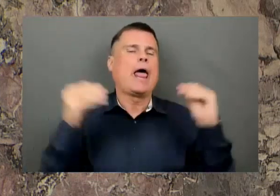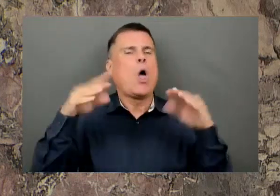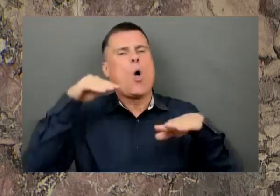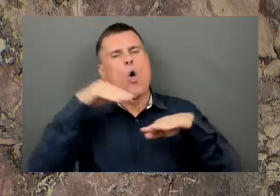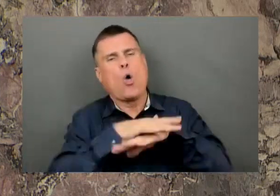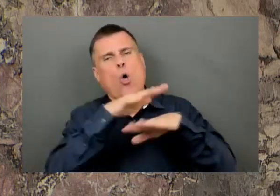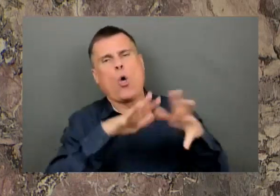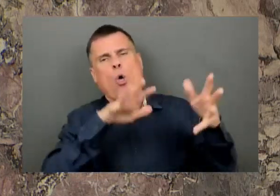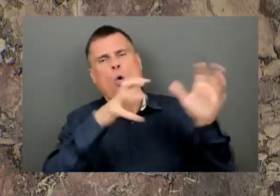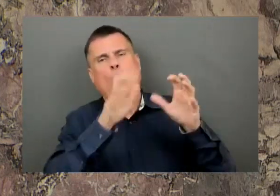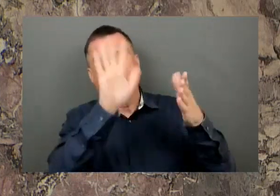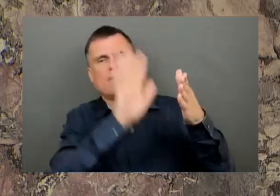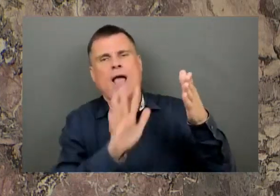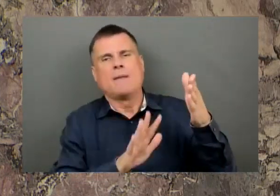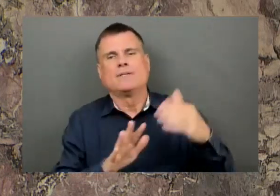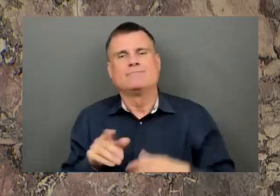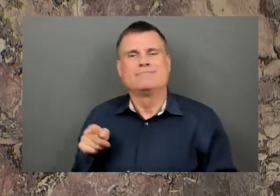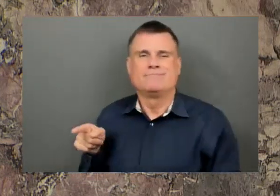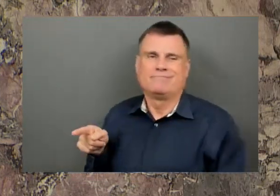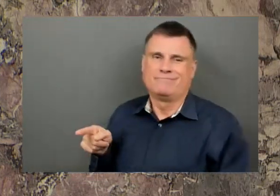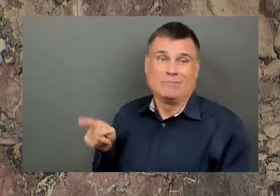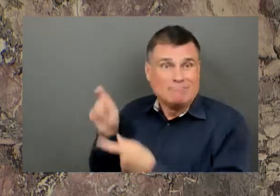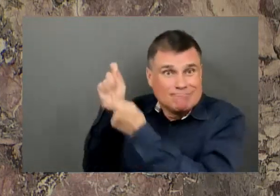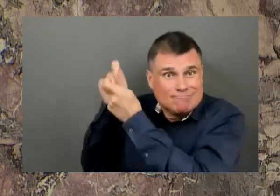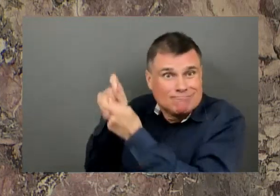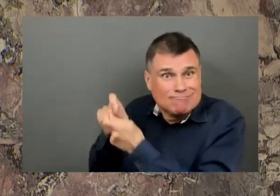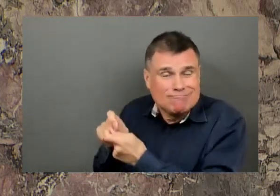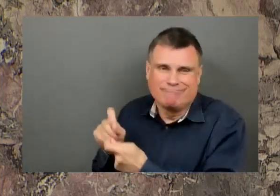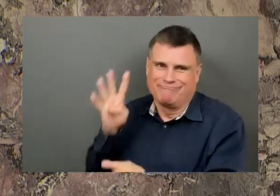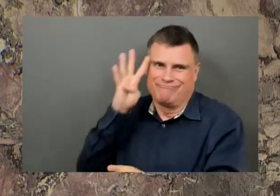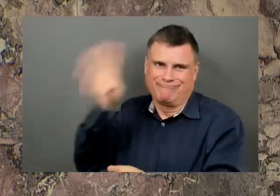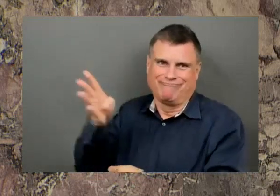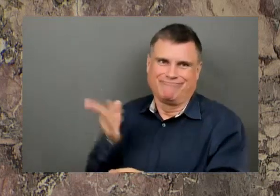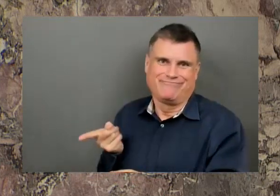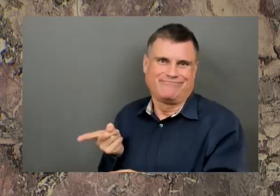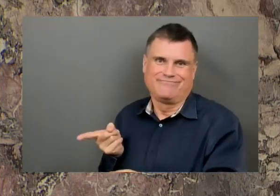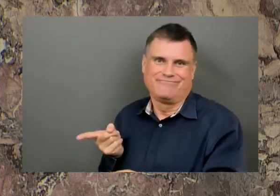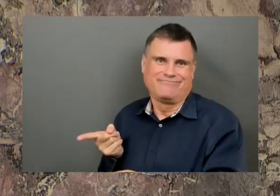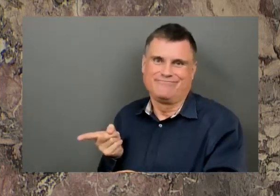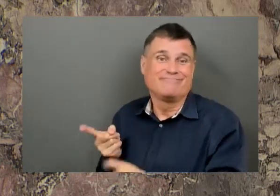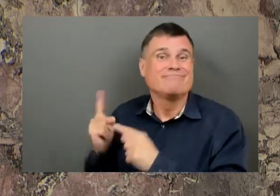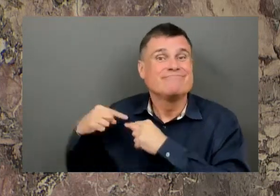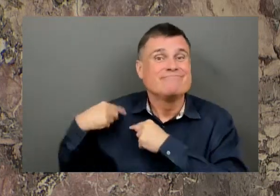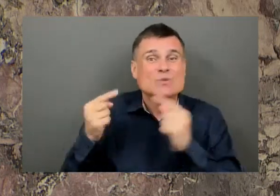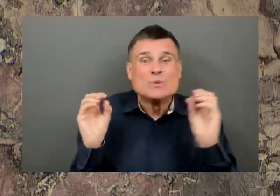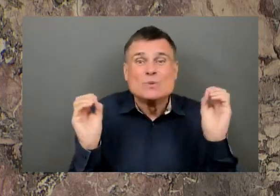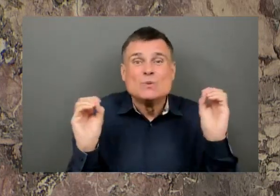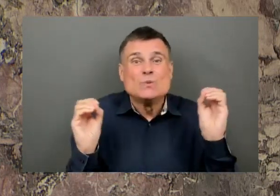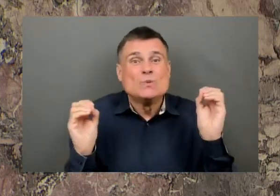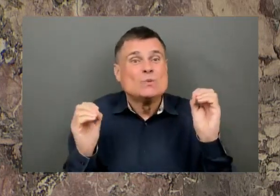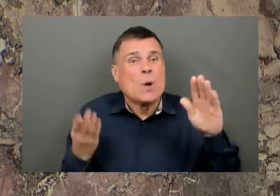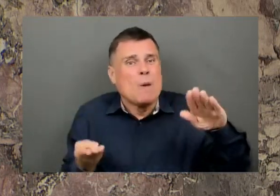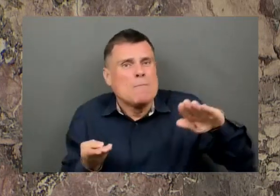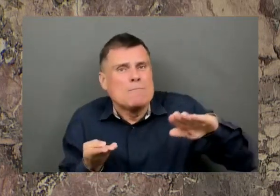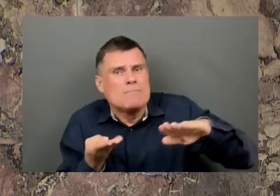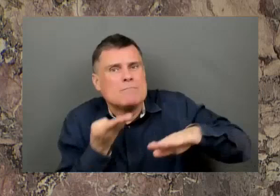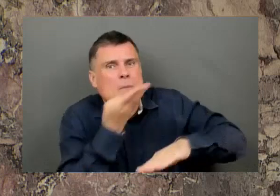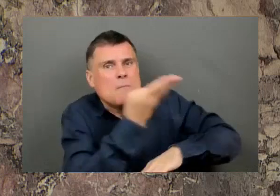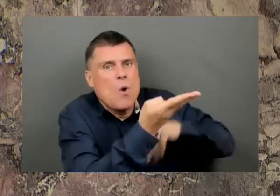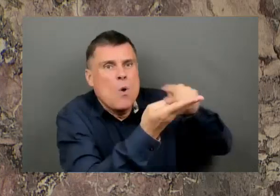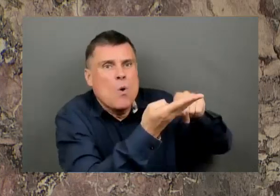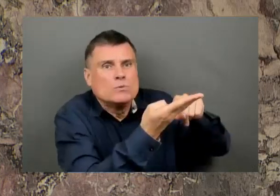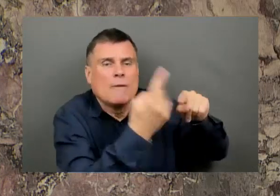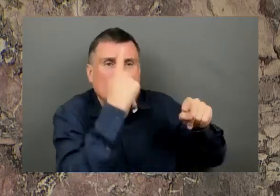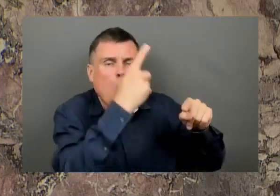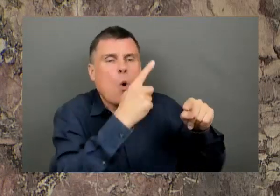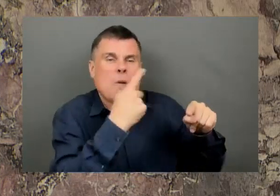to me, to the Environmental Assessment Office, or to our government for an exemption. Should that proposal